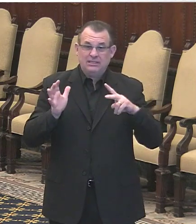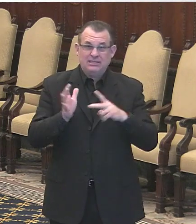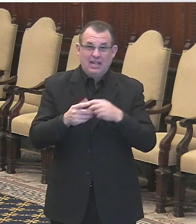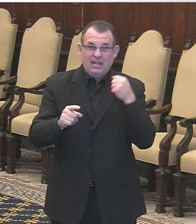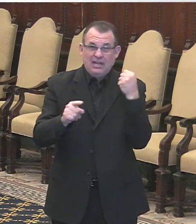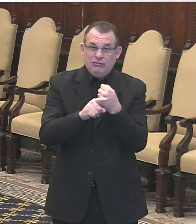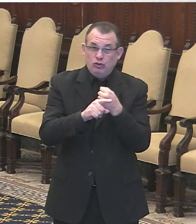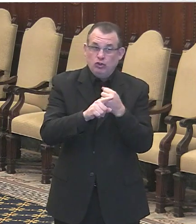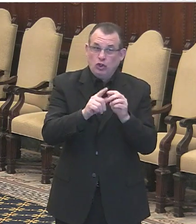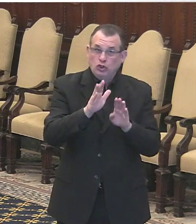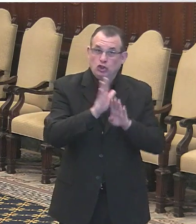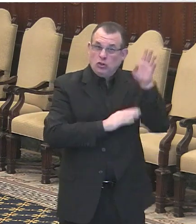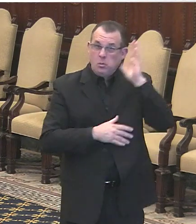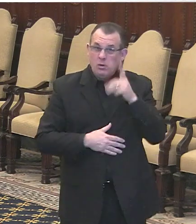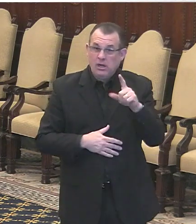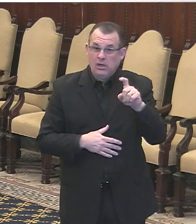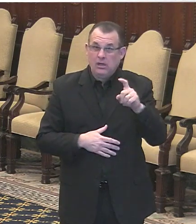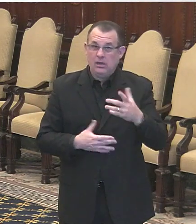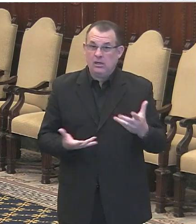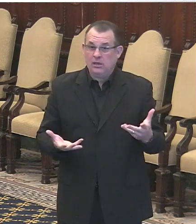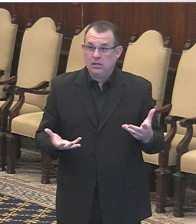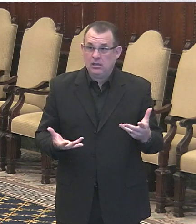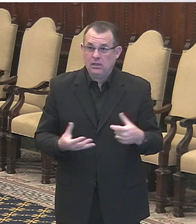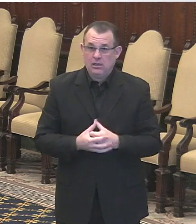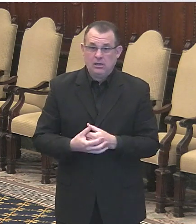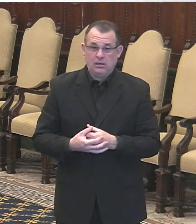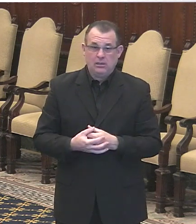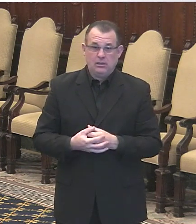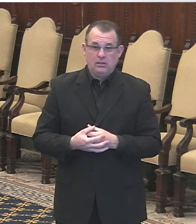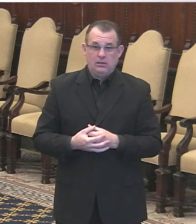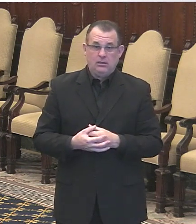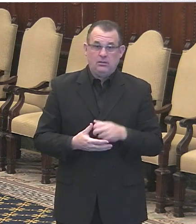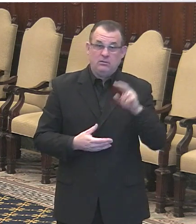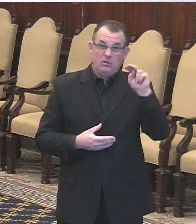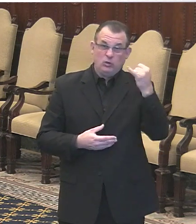indeed, beaches in the Jersey Shore